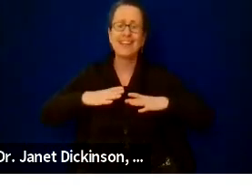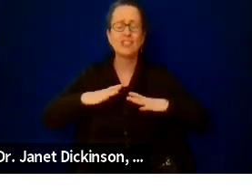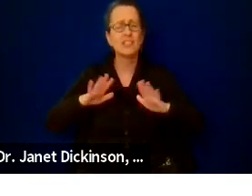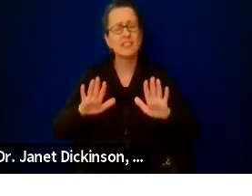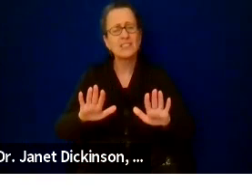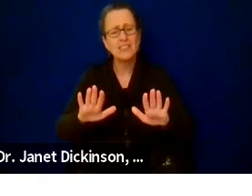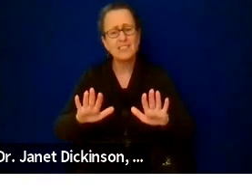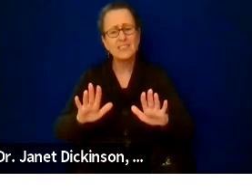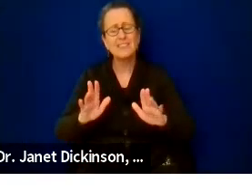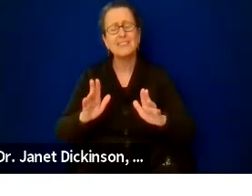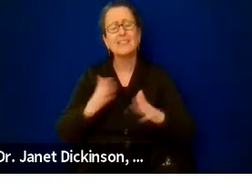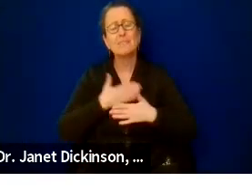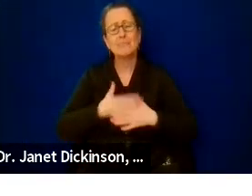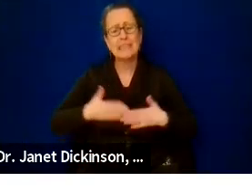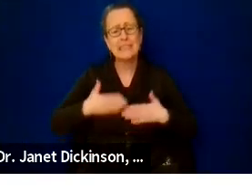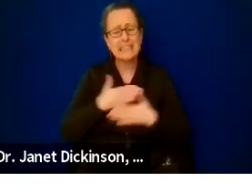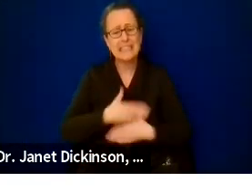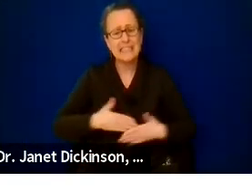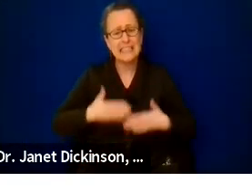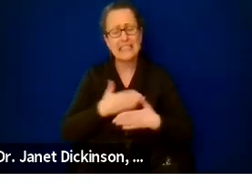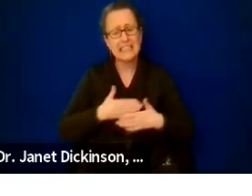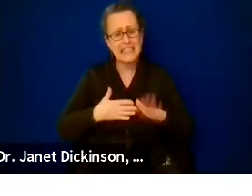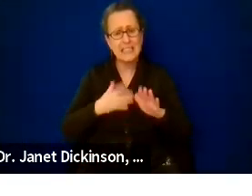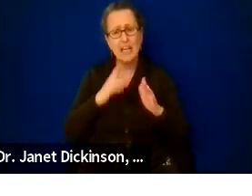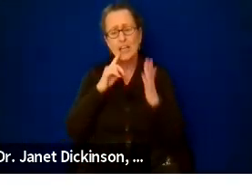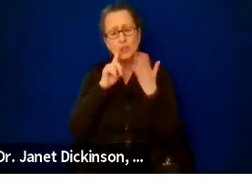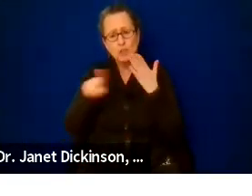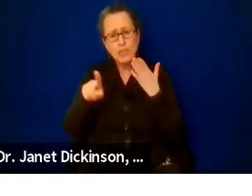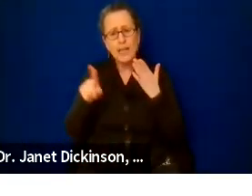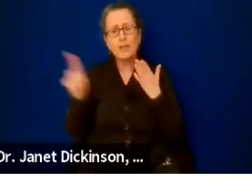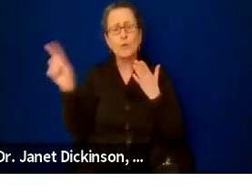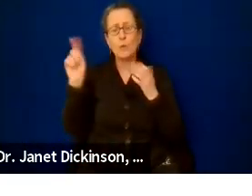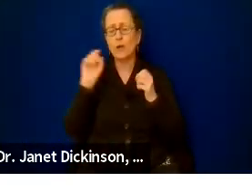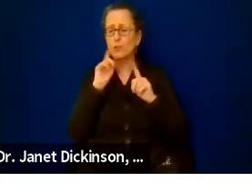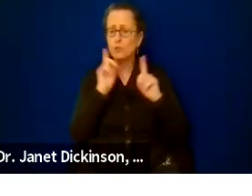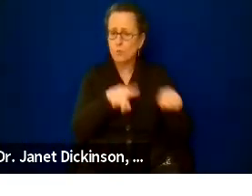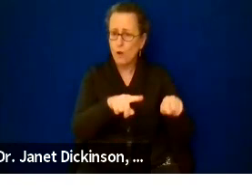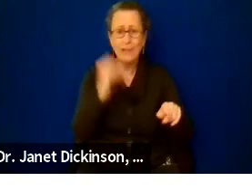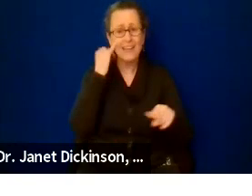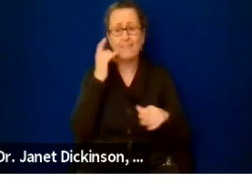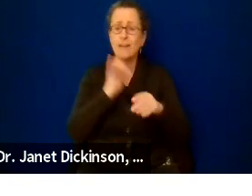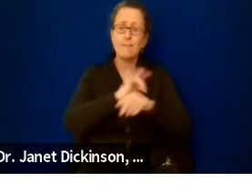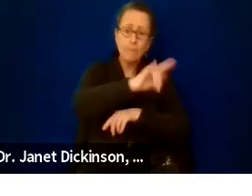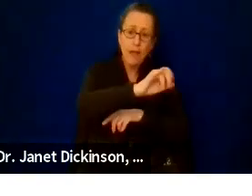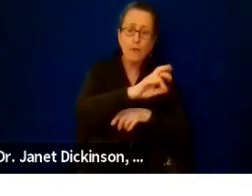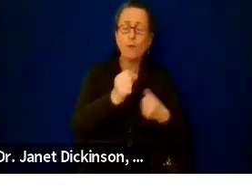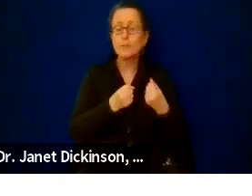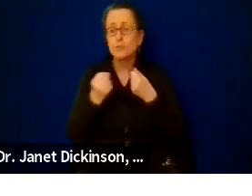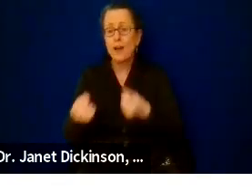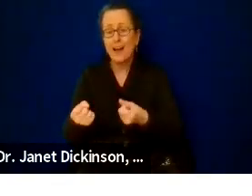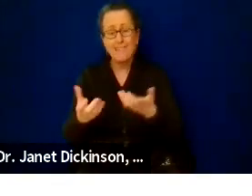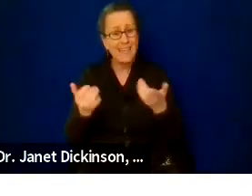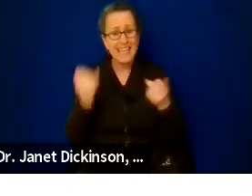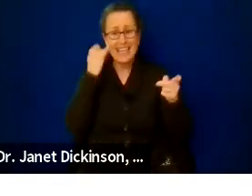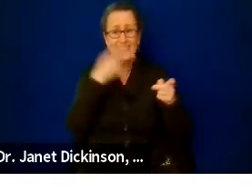to please be mindful of where you might be thinking about traveling and what the consequences could